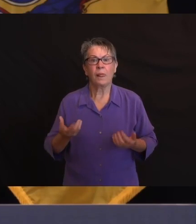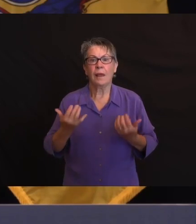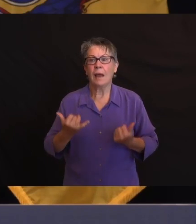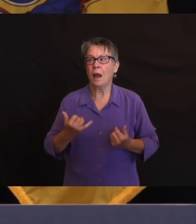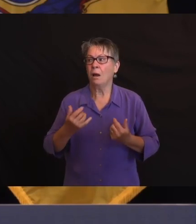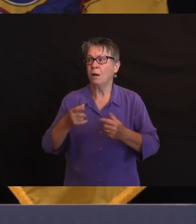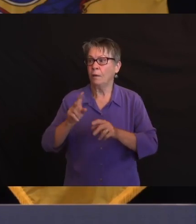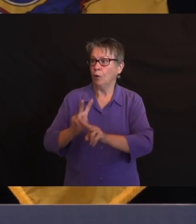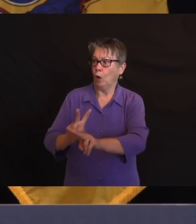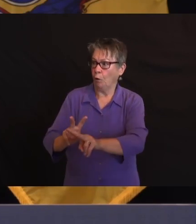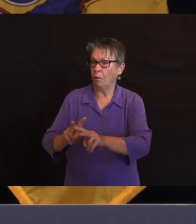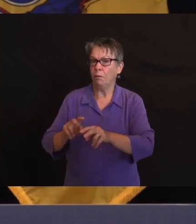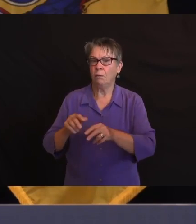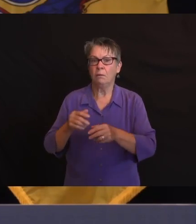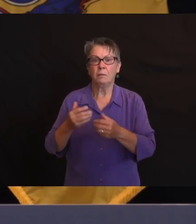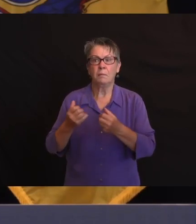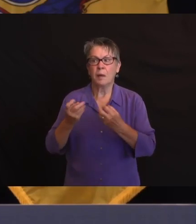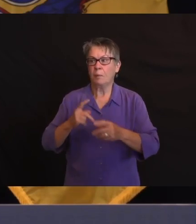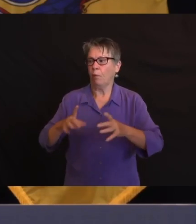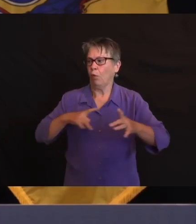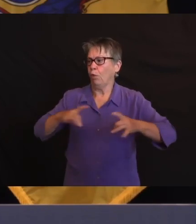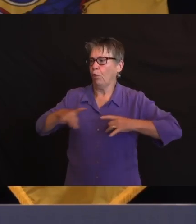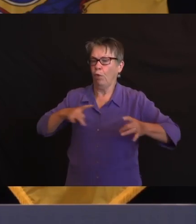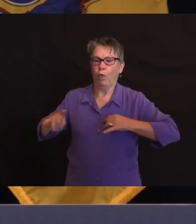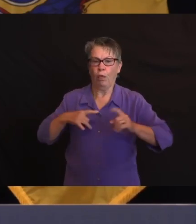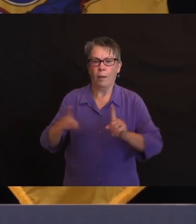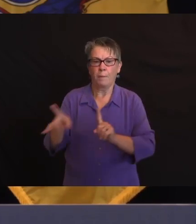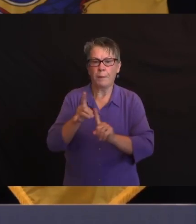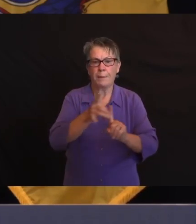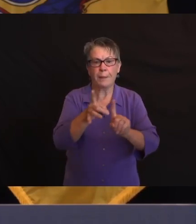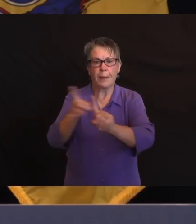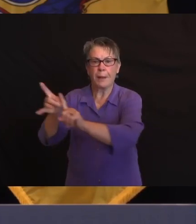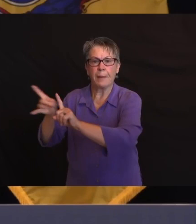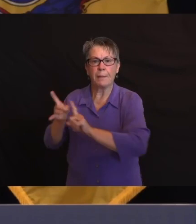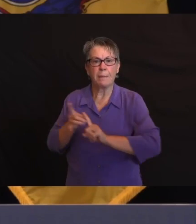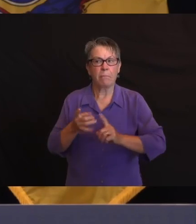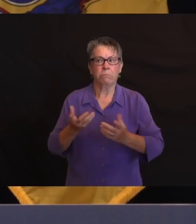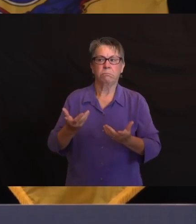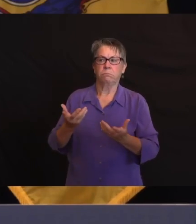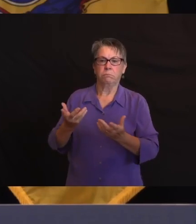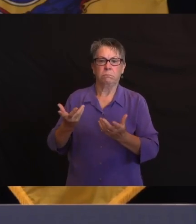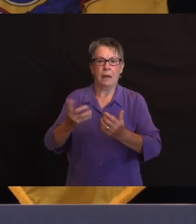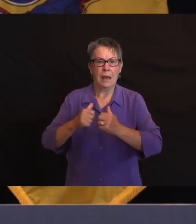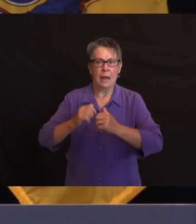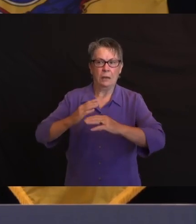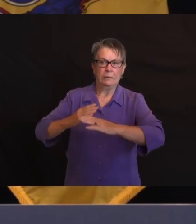and our teams are trying to figure out how best to characterize, how to present that data.